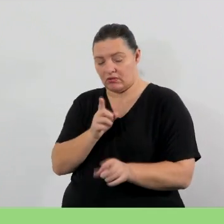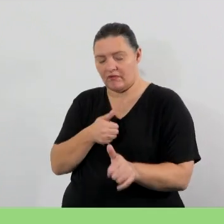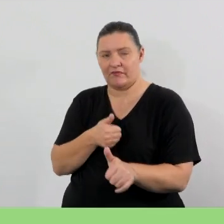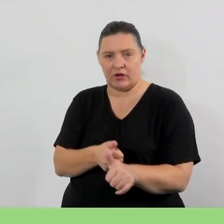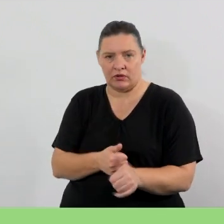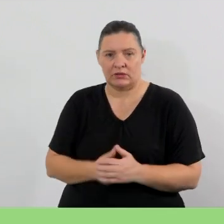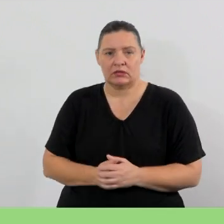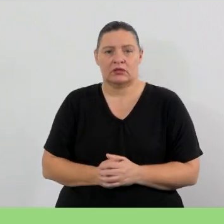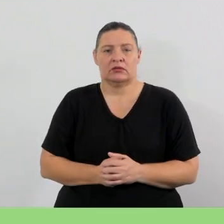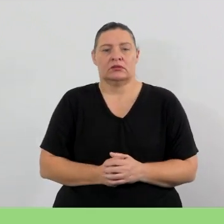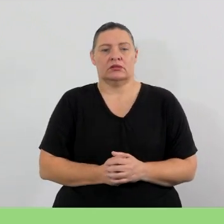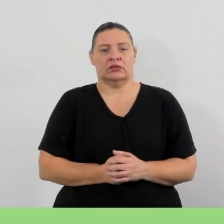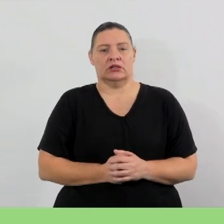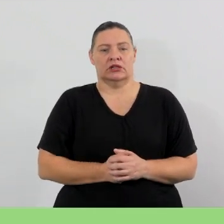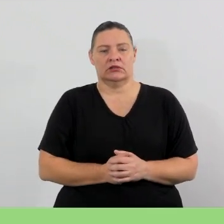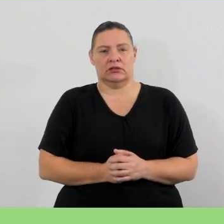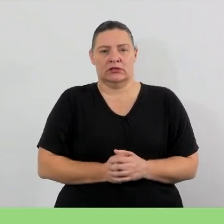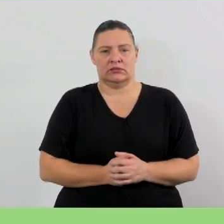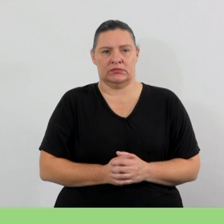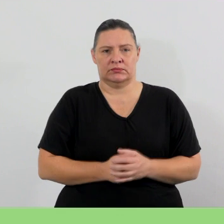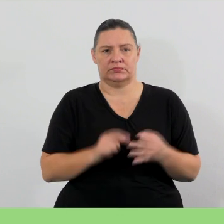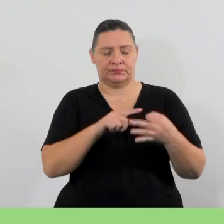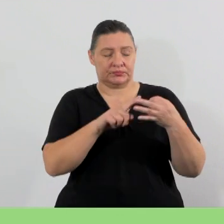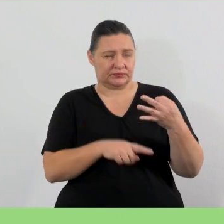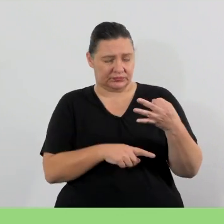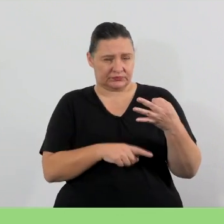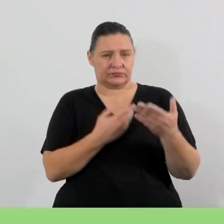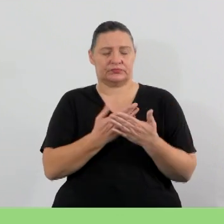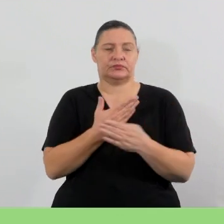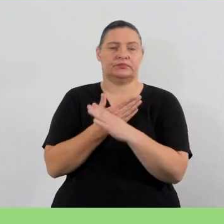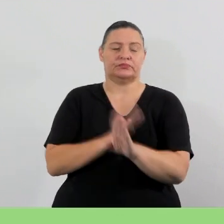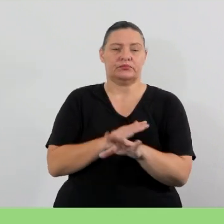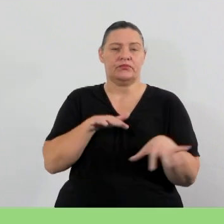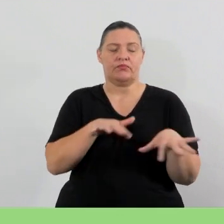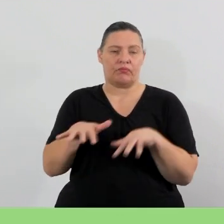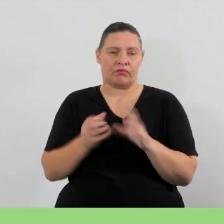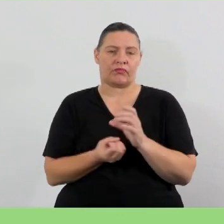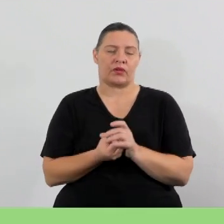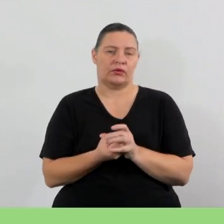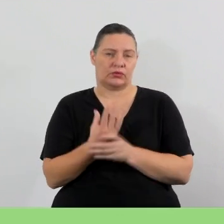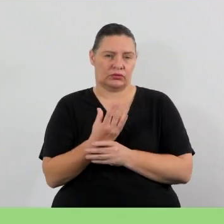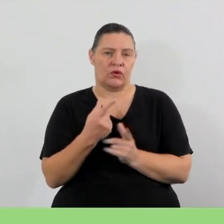questions that follow. So our first question here is, name 3 factors that can prevent the